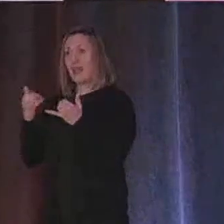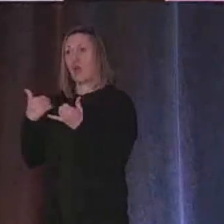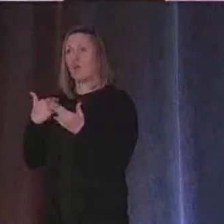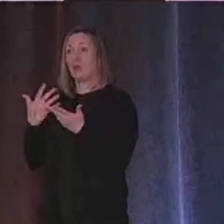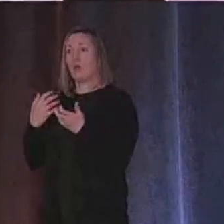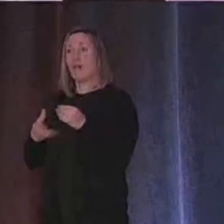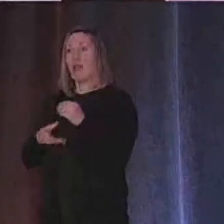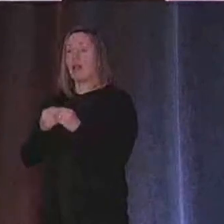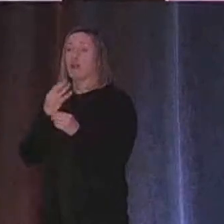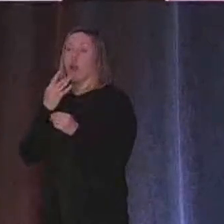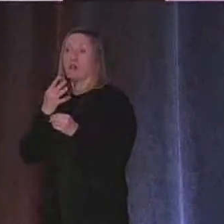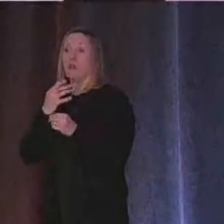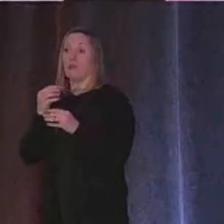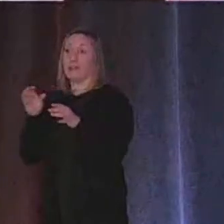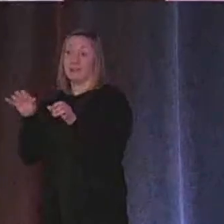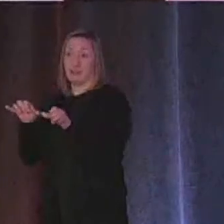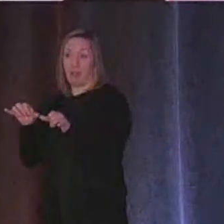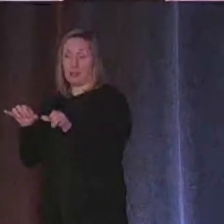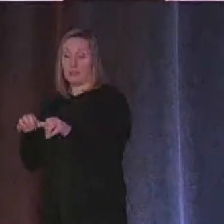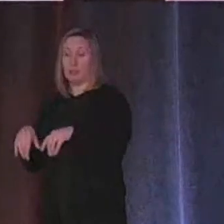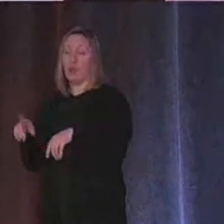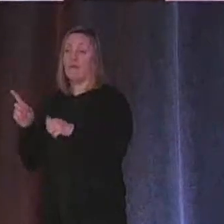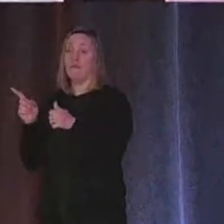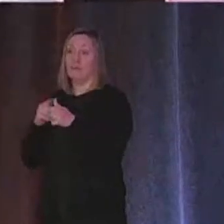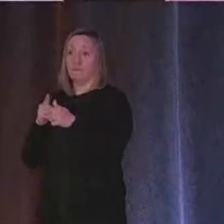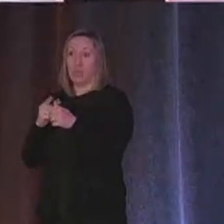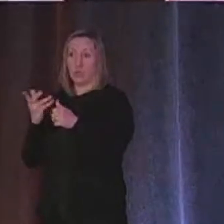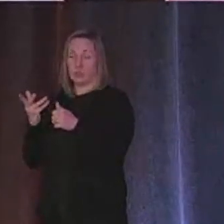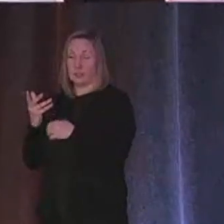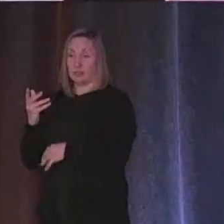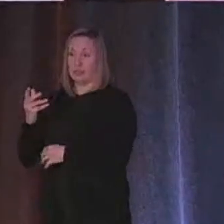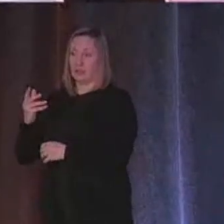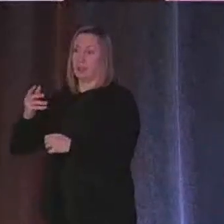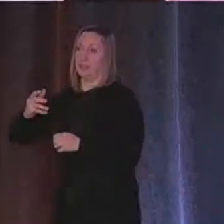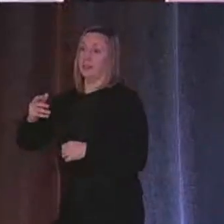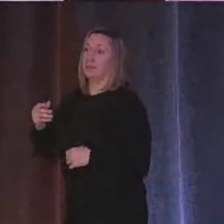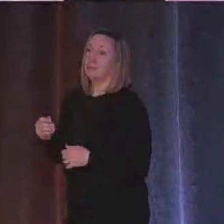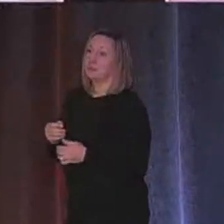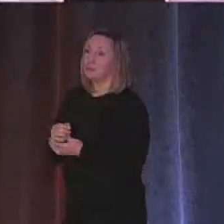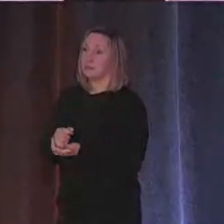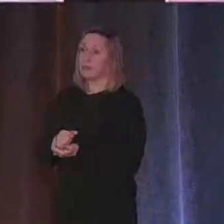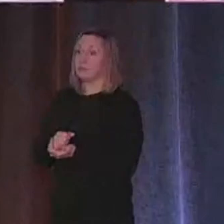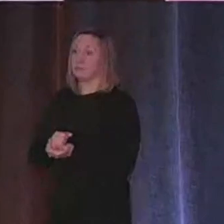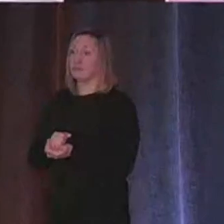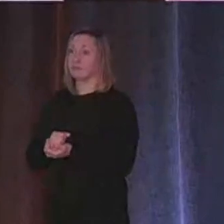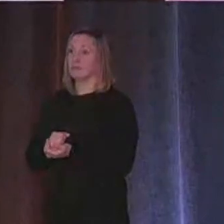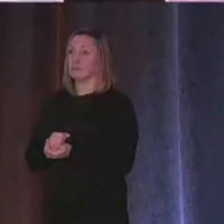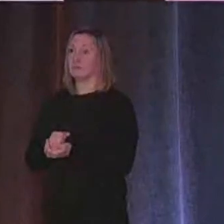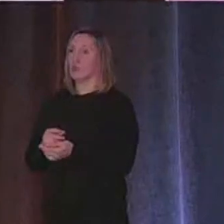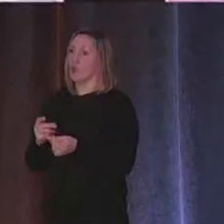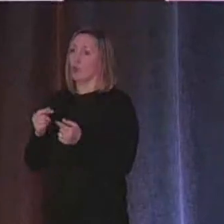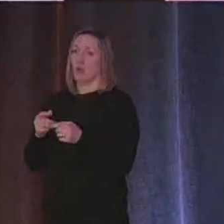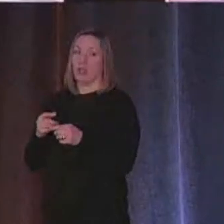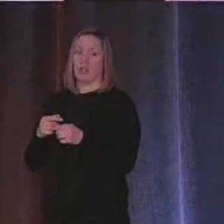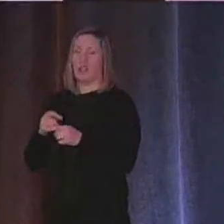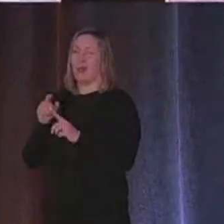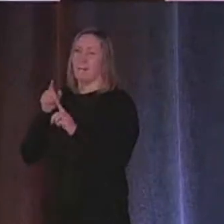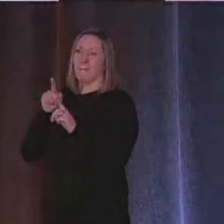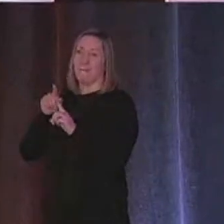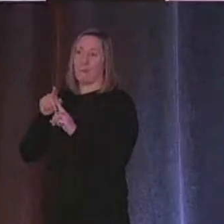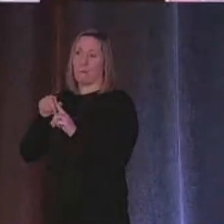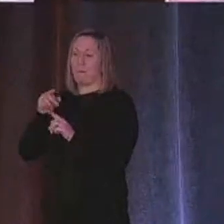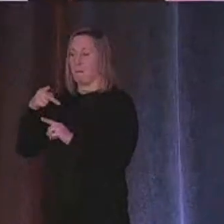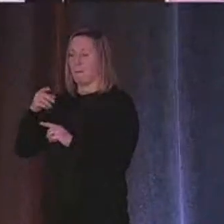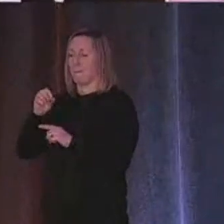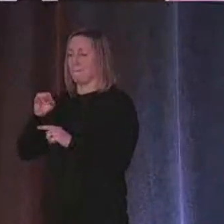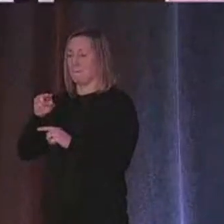it. So first thing, right out of the box, points doesn't allow us to do that,